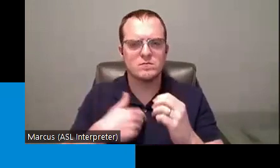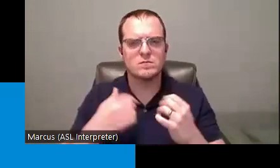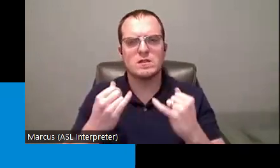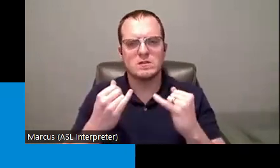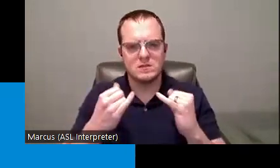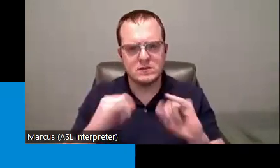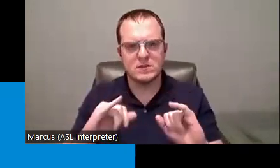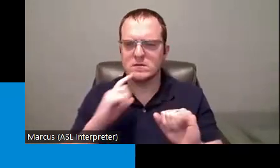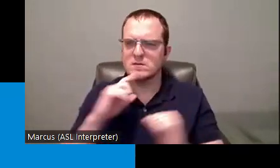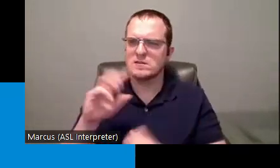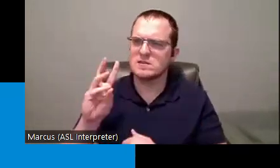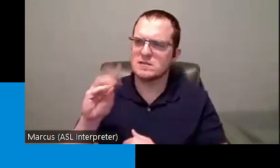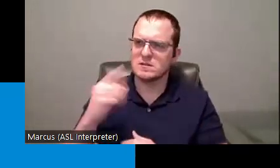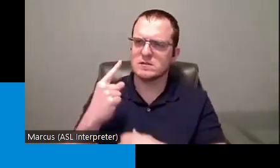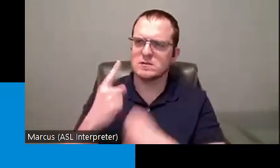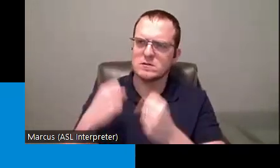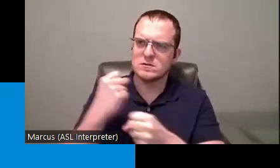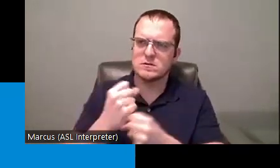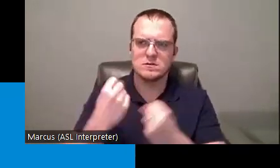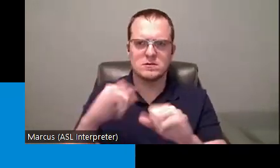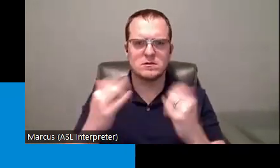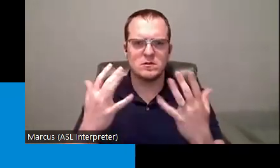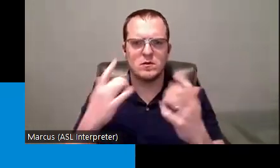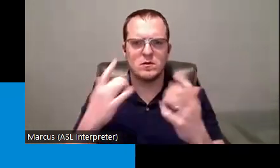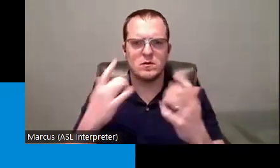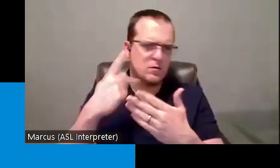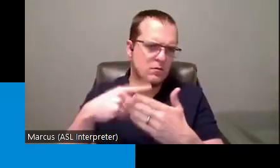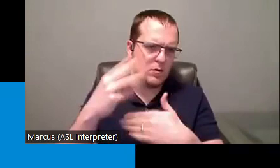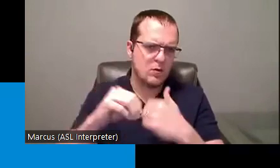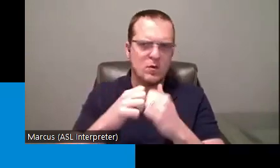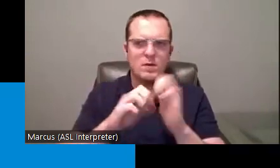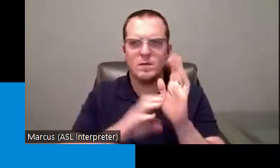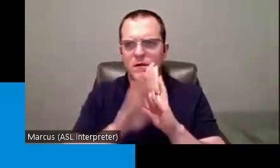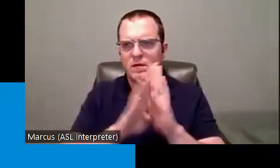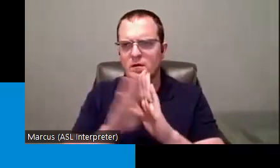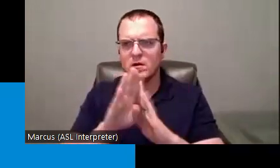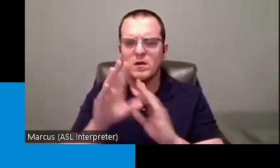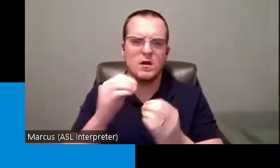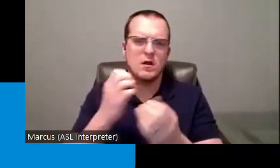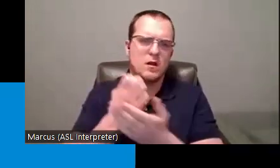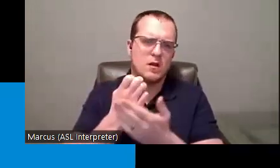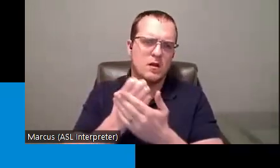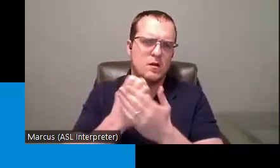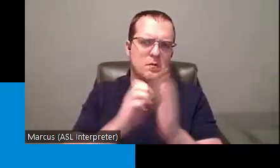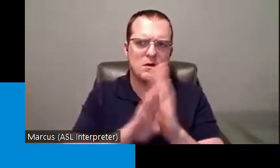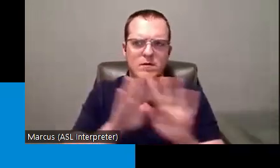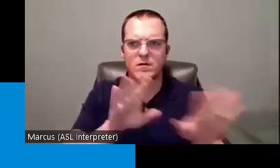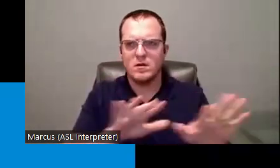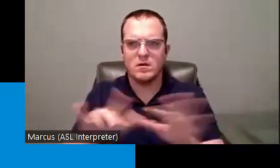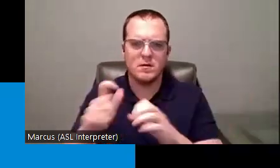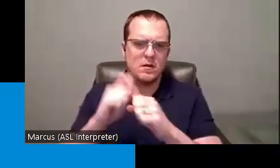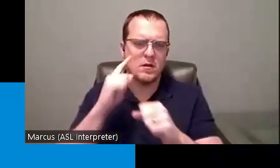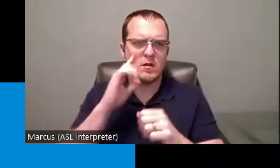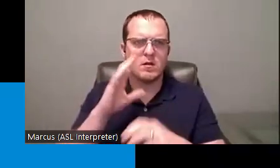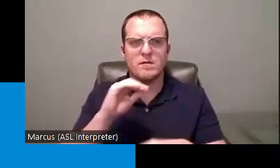after 60 years, waiting for programming, development, and economic development to areas east of